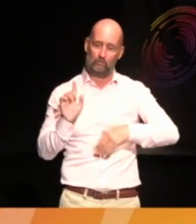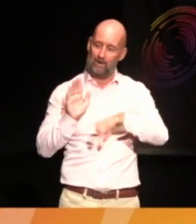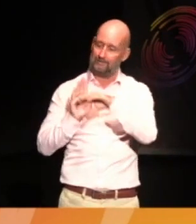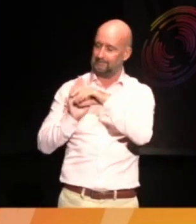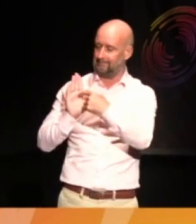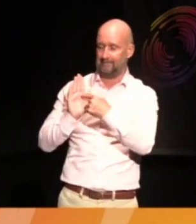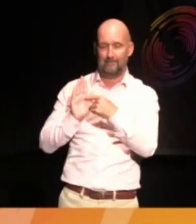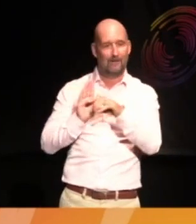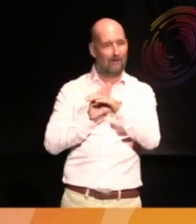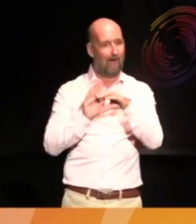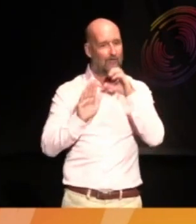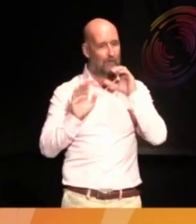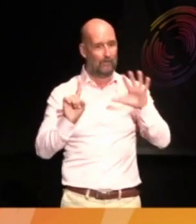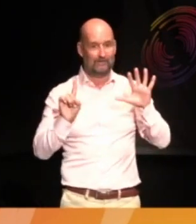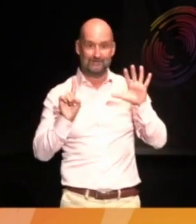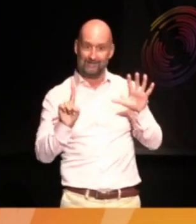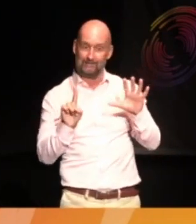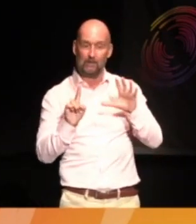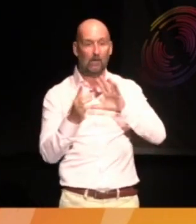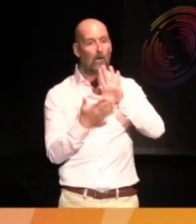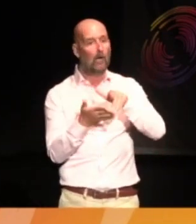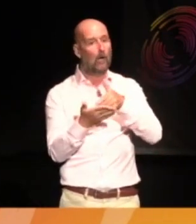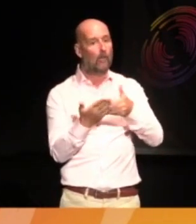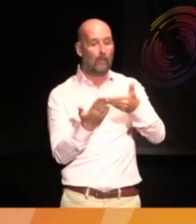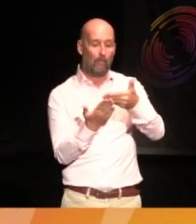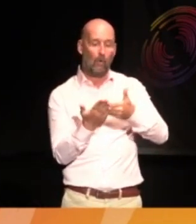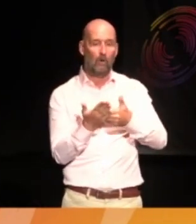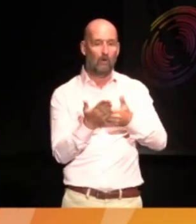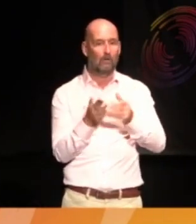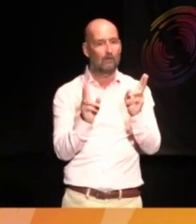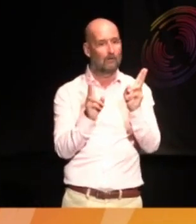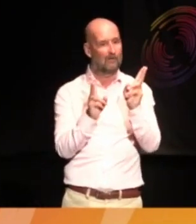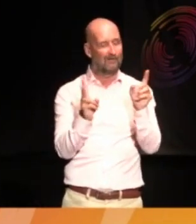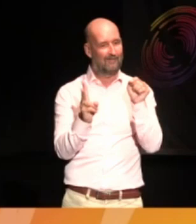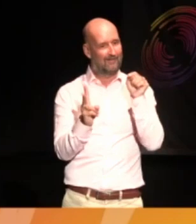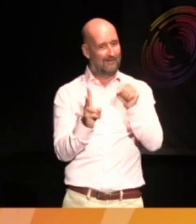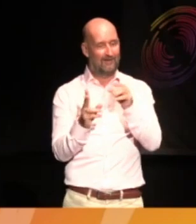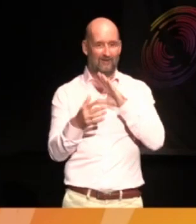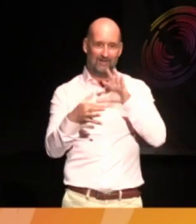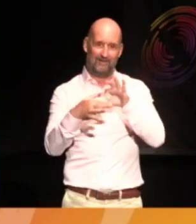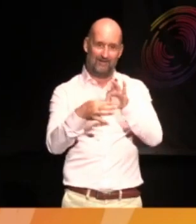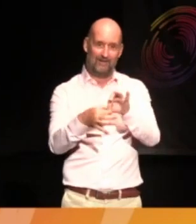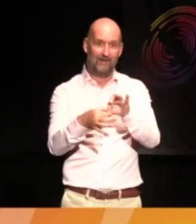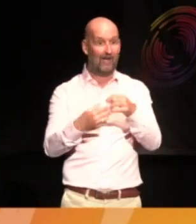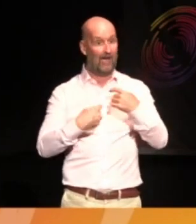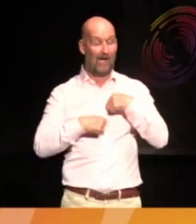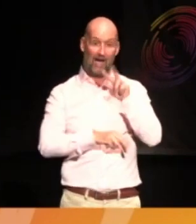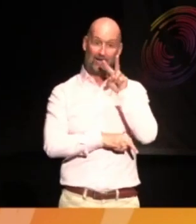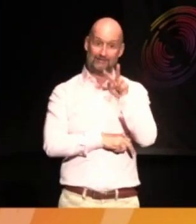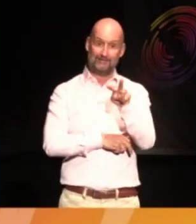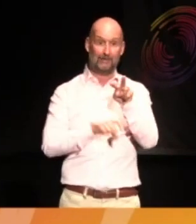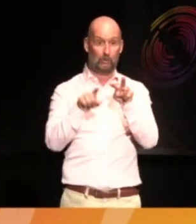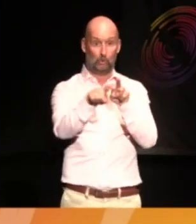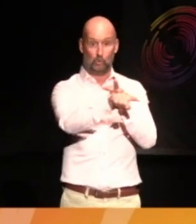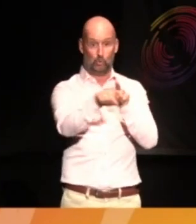Human Rights. And the poem, the title of the poem gives its title to this session, which is I See You, Do You See